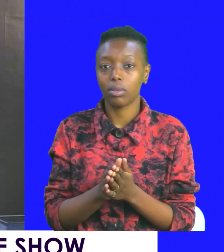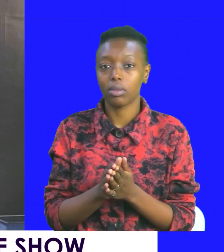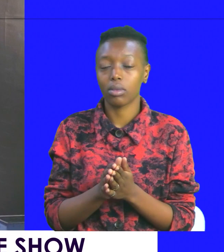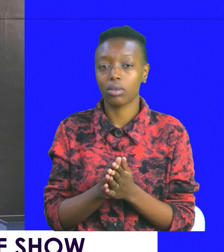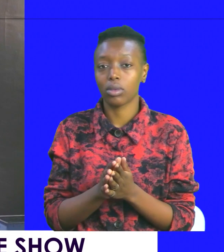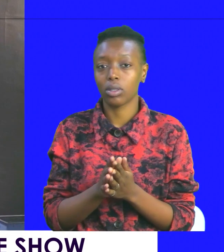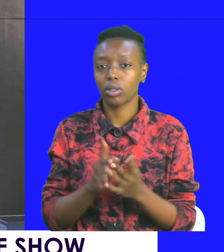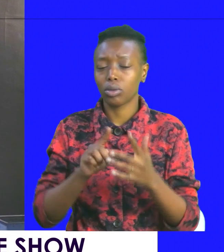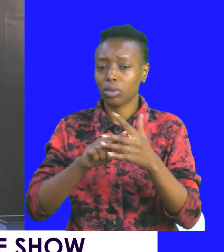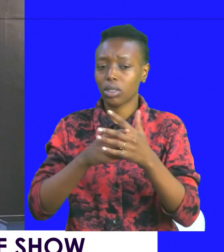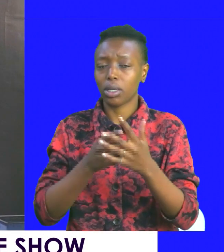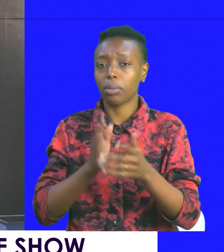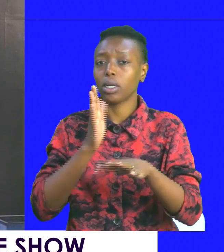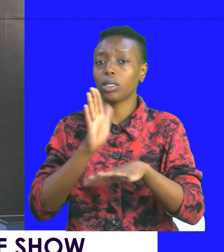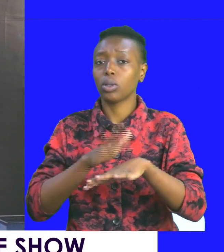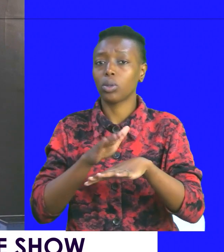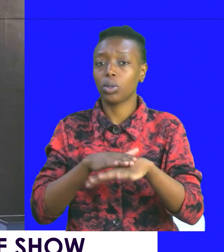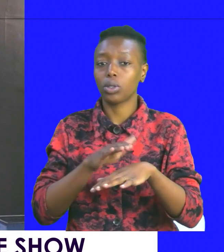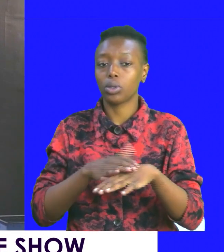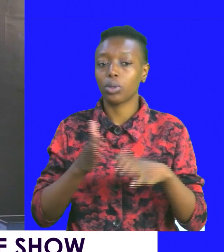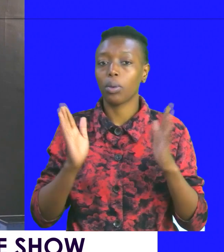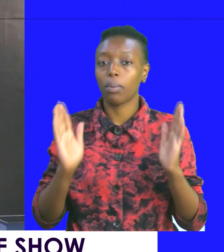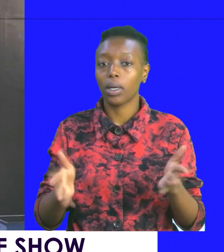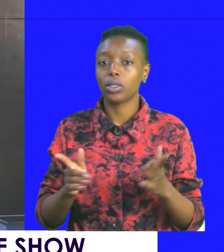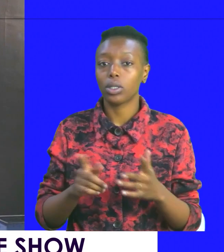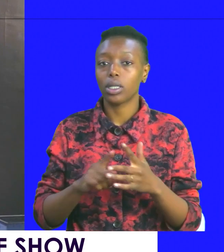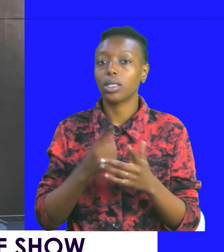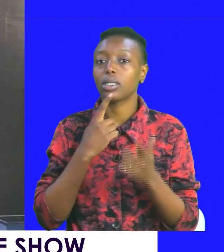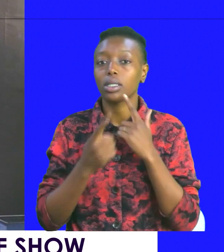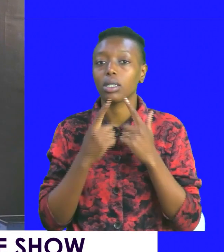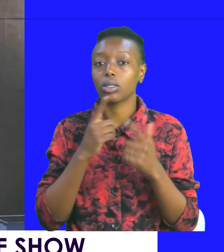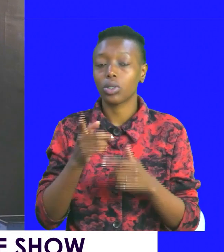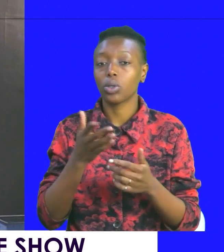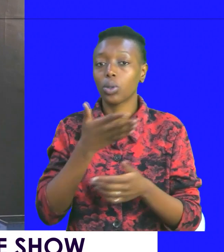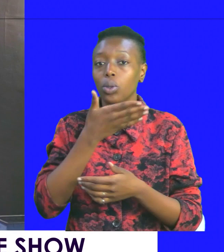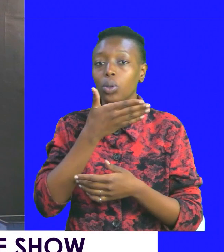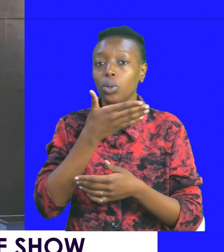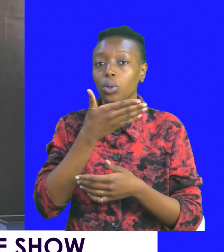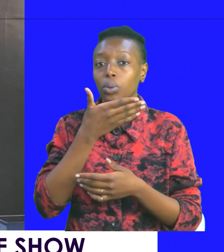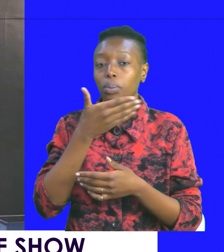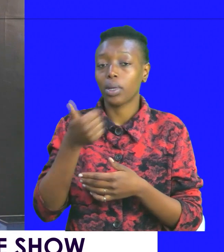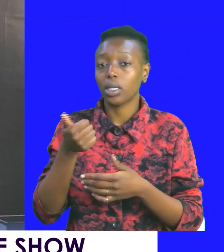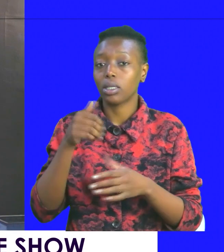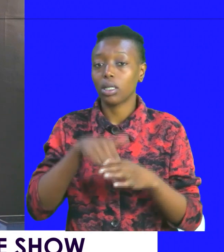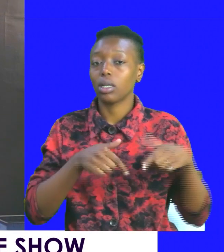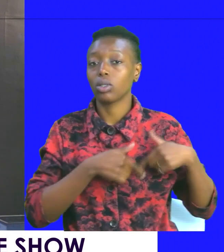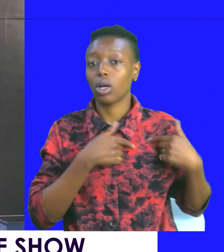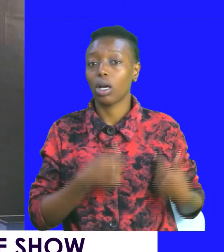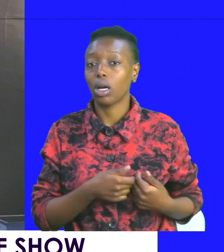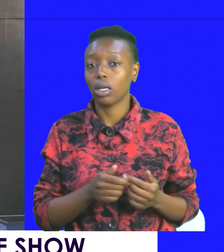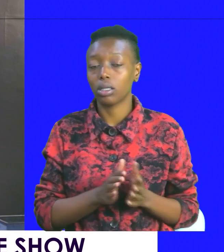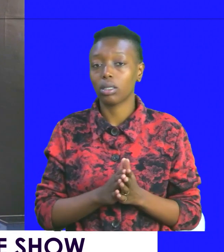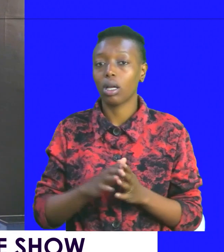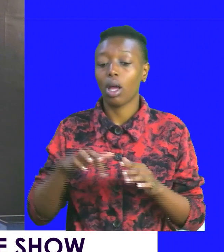to somebody, it means it has stemmed from the heart. When you start being good to you, walking with